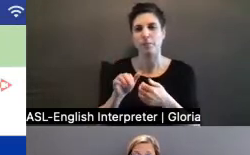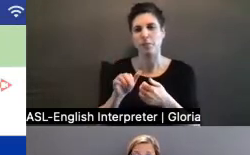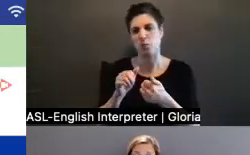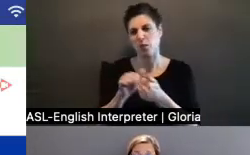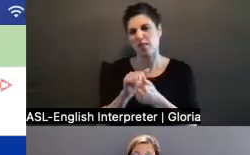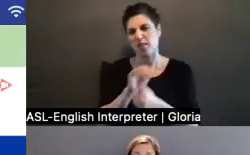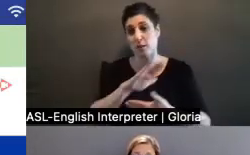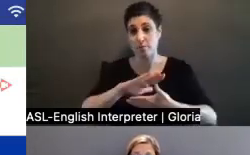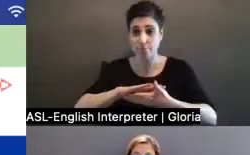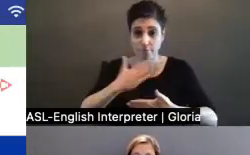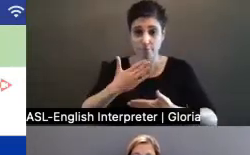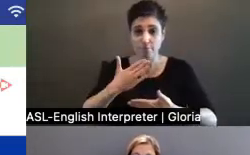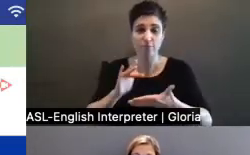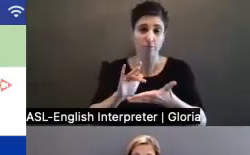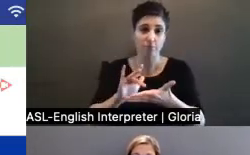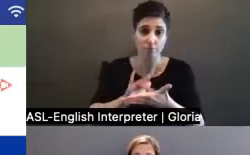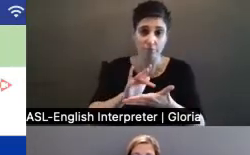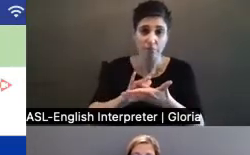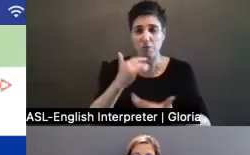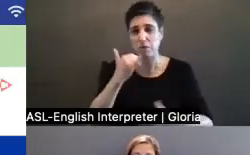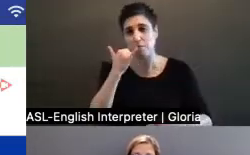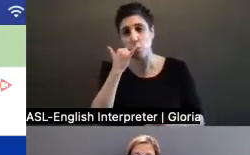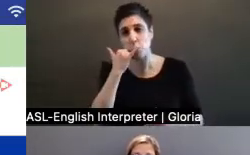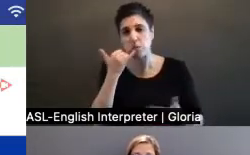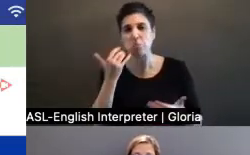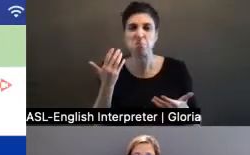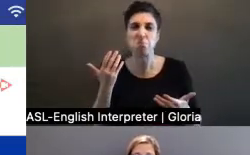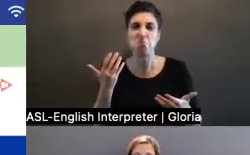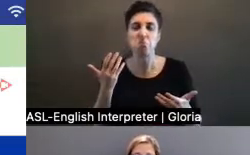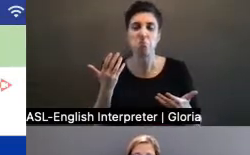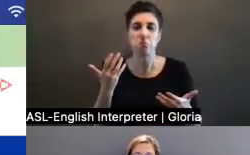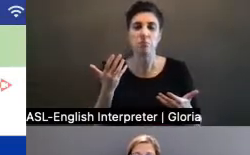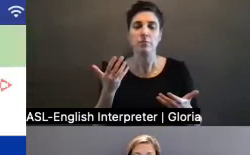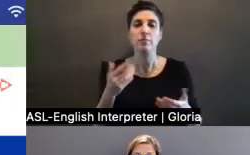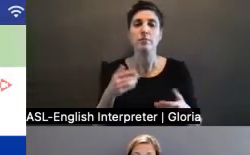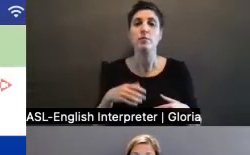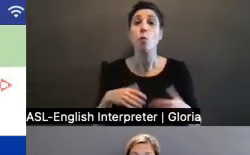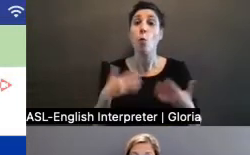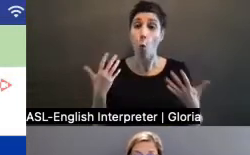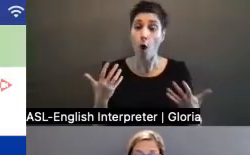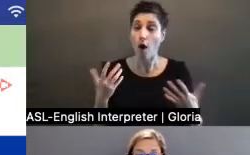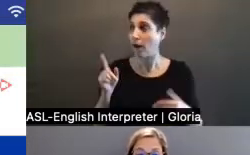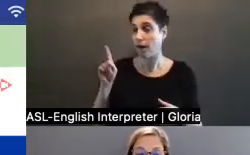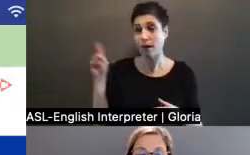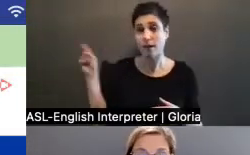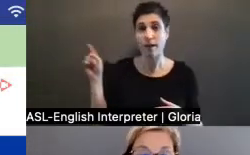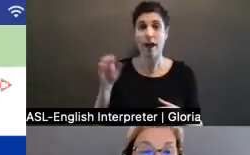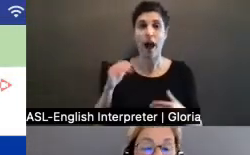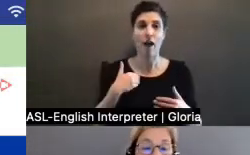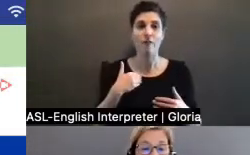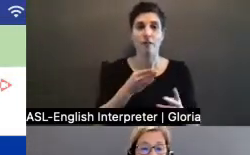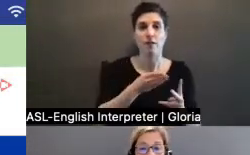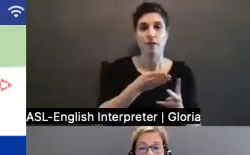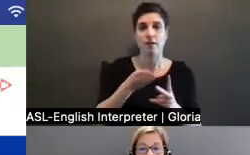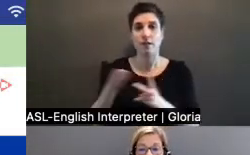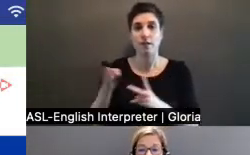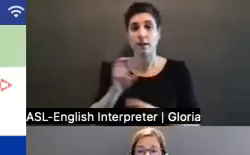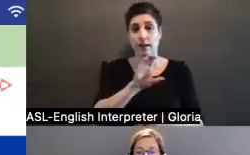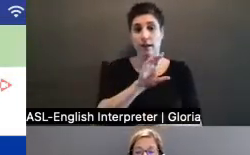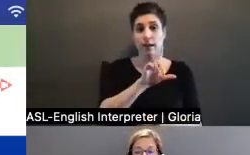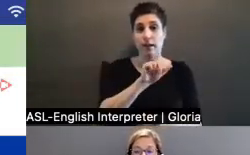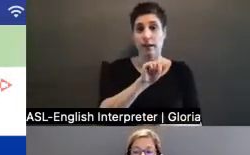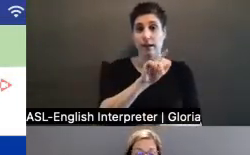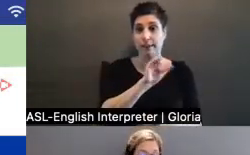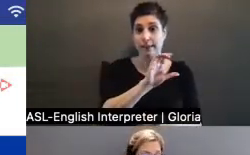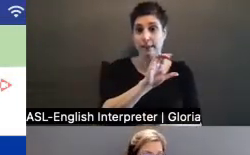the way we did it with Wendy today. When launching it, I can also choose classic mode or team mode so that groups can work in teams as